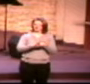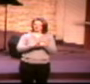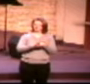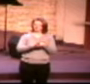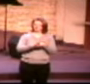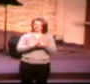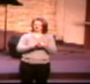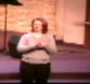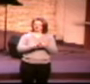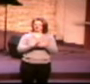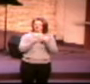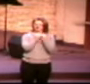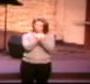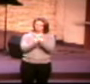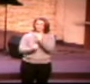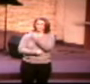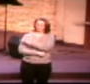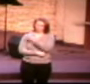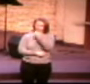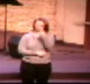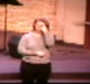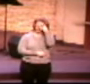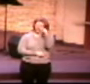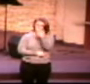to be with you and for you.